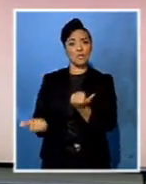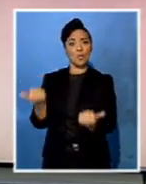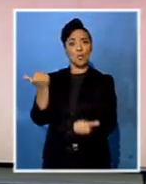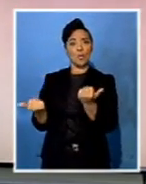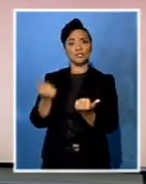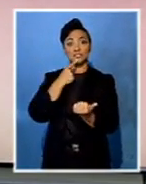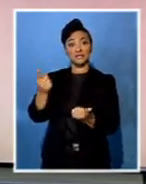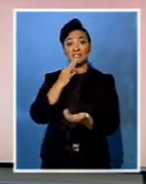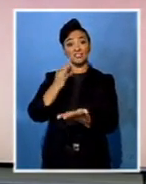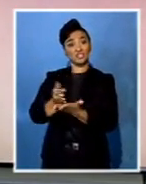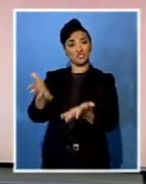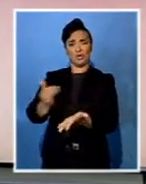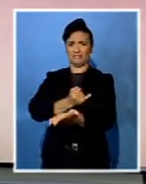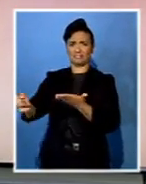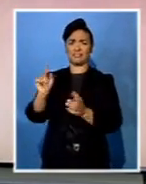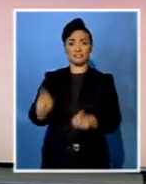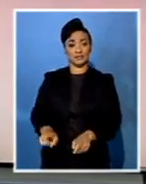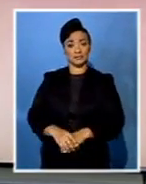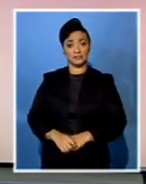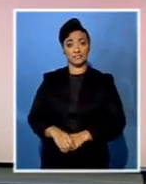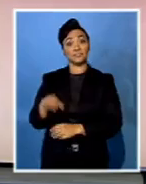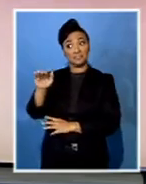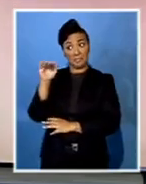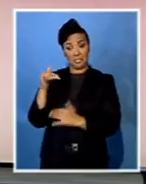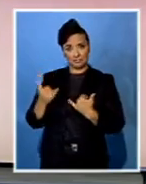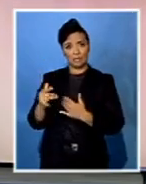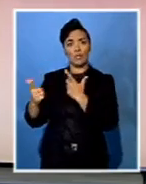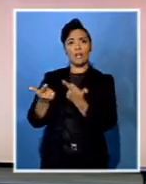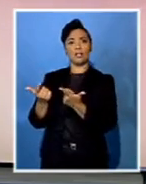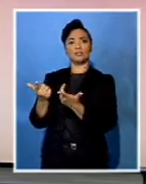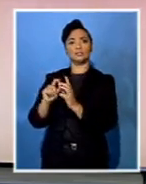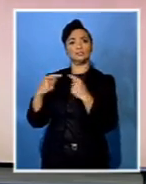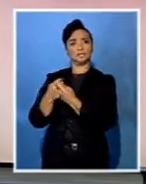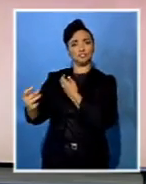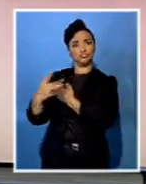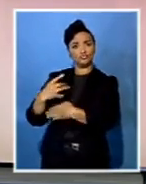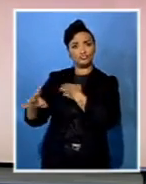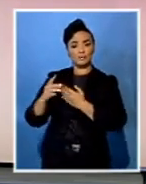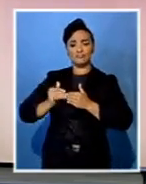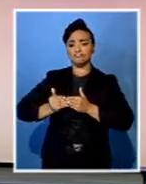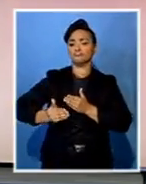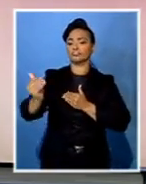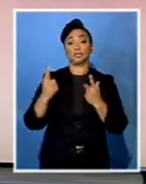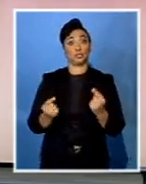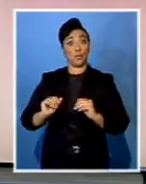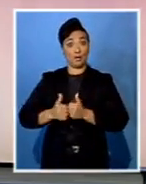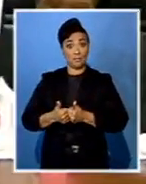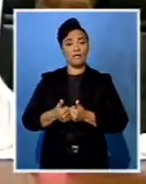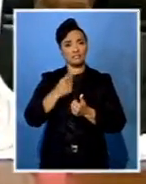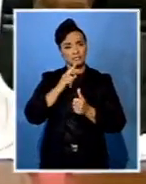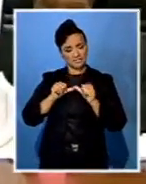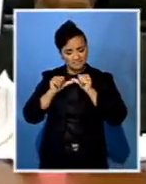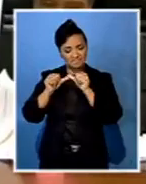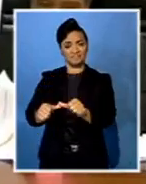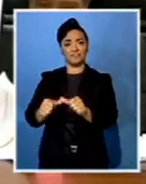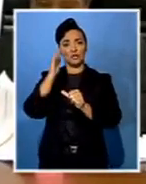aside the recommendation. The Reserve Bank says that it's consulting with its legal team on the way forward. It says it will proceed